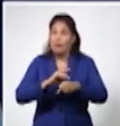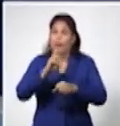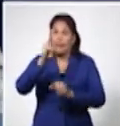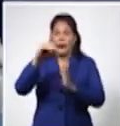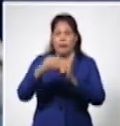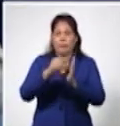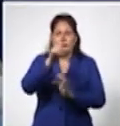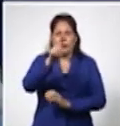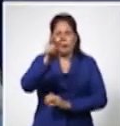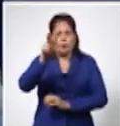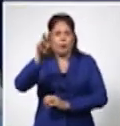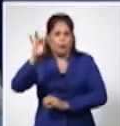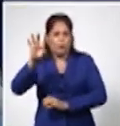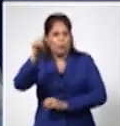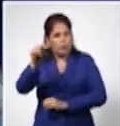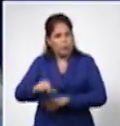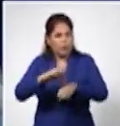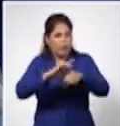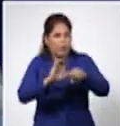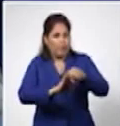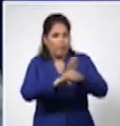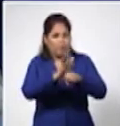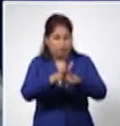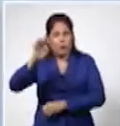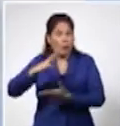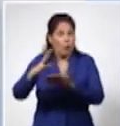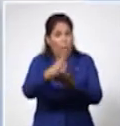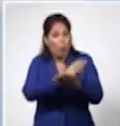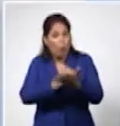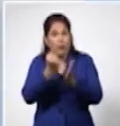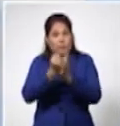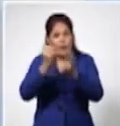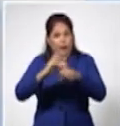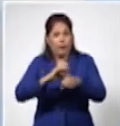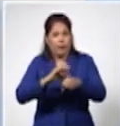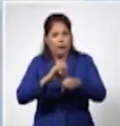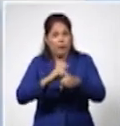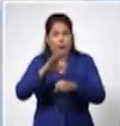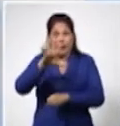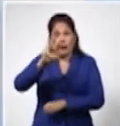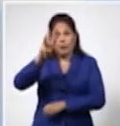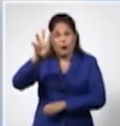16.98 per 100,000 inhabitants. Of the